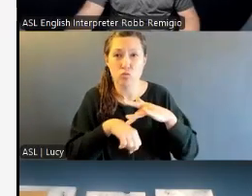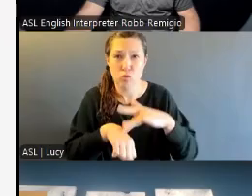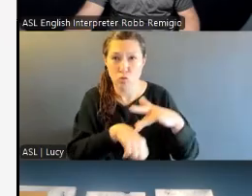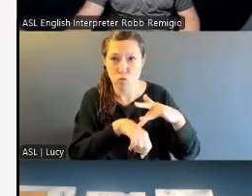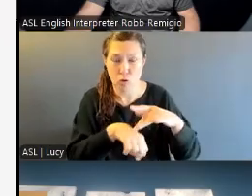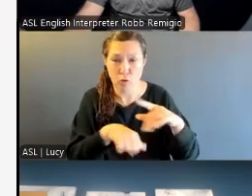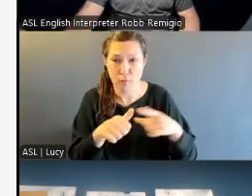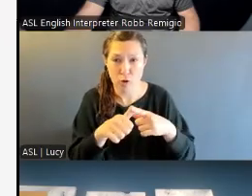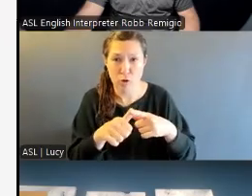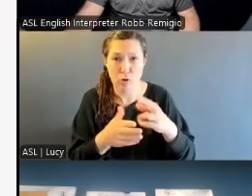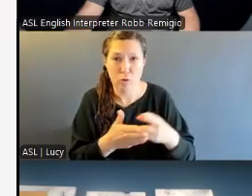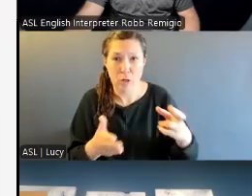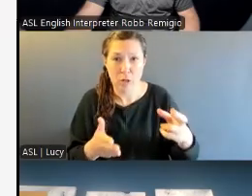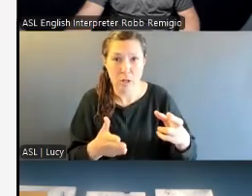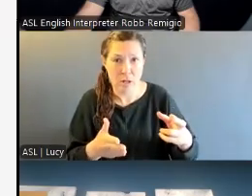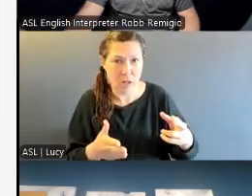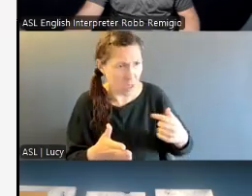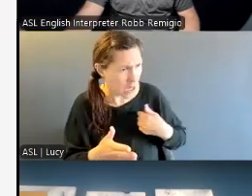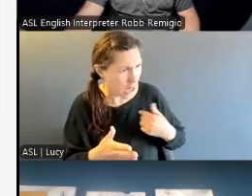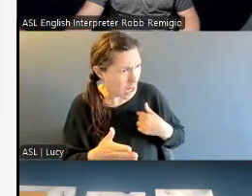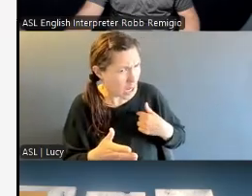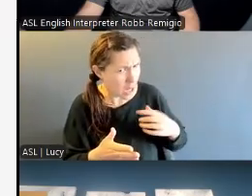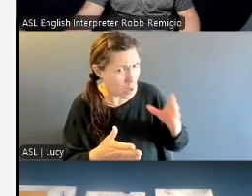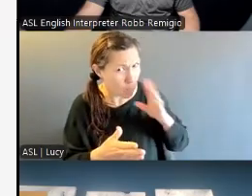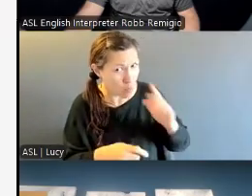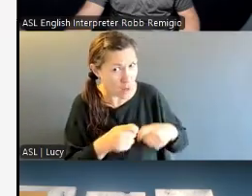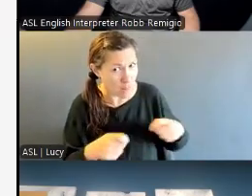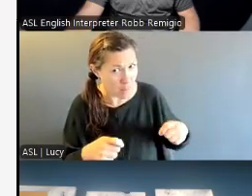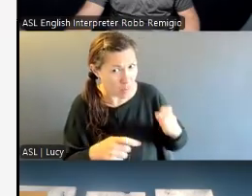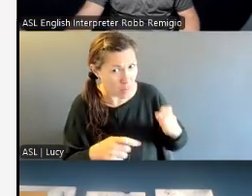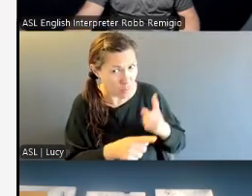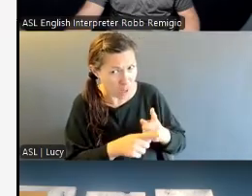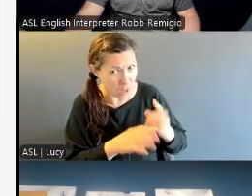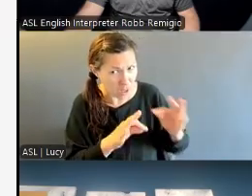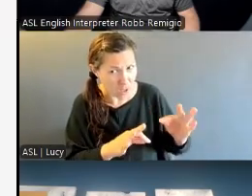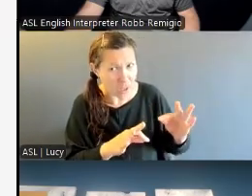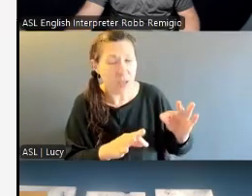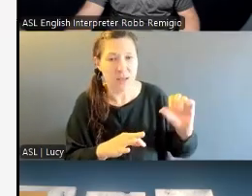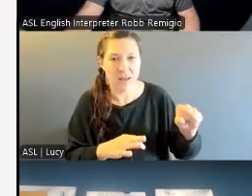am I bringing this home, Kathleen and Isabel? Just want to make sure I'm okay. Awesome.